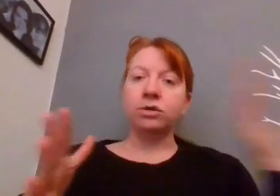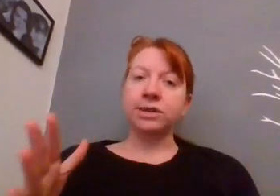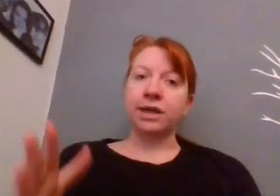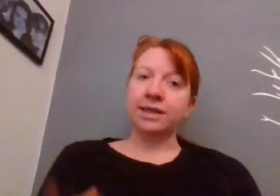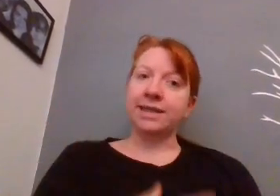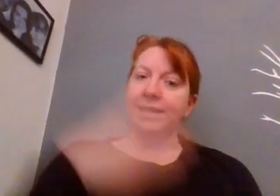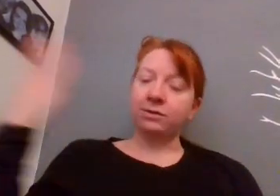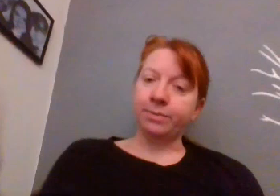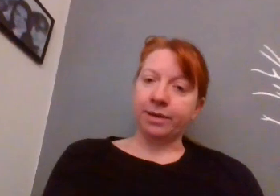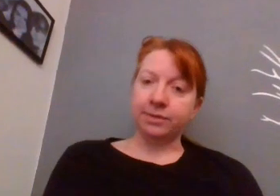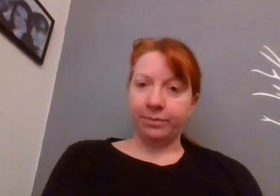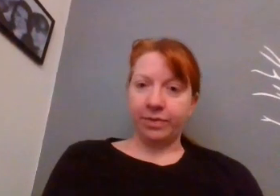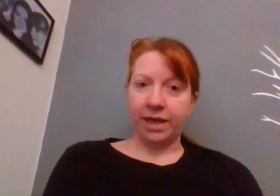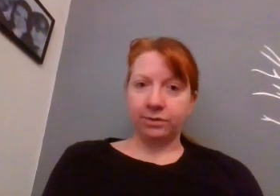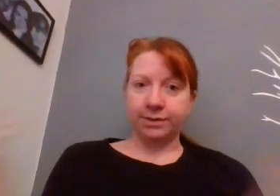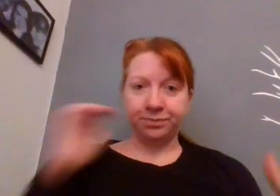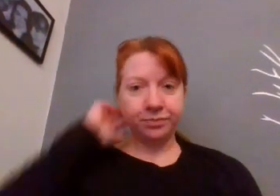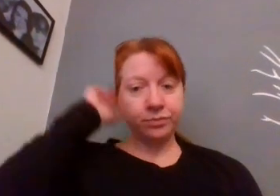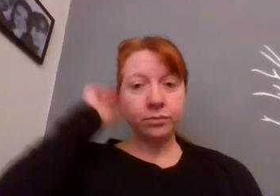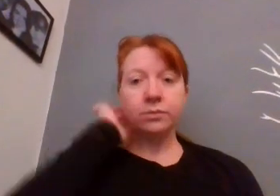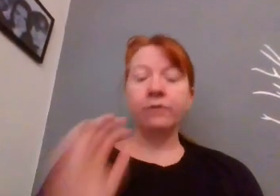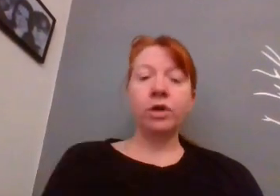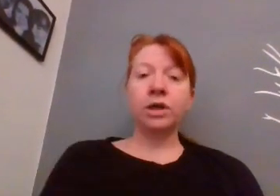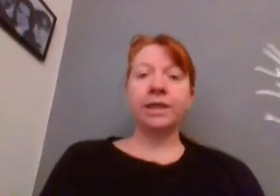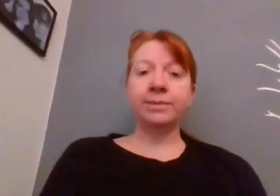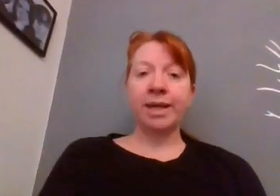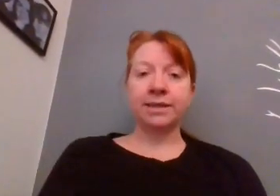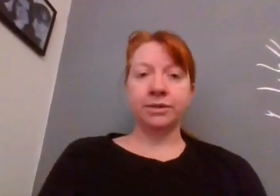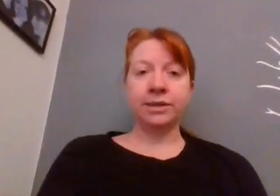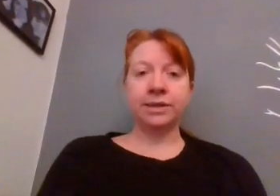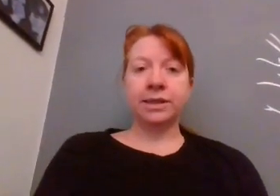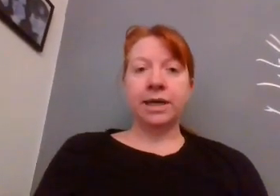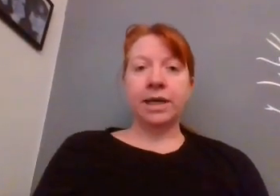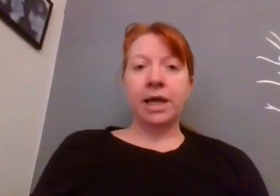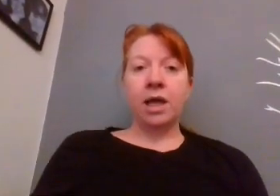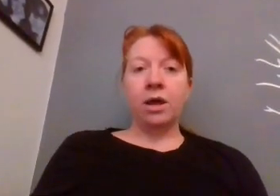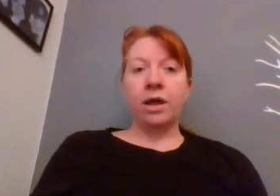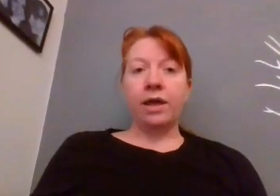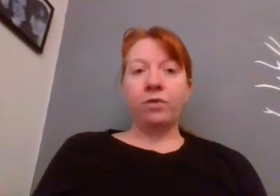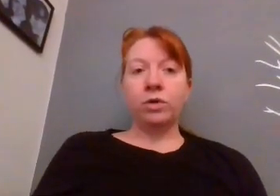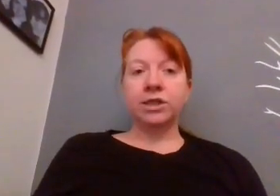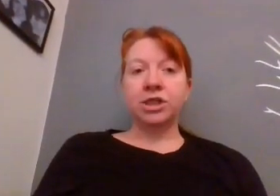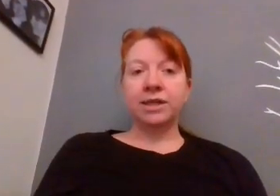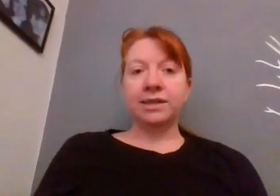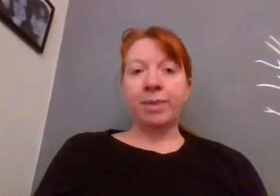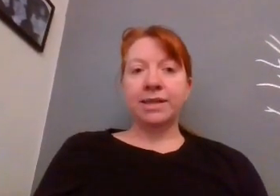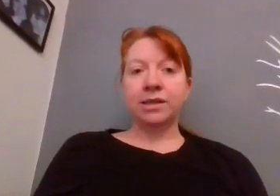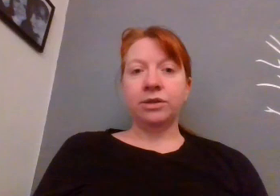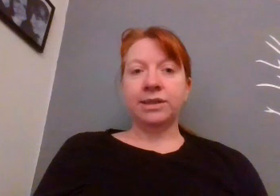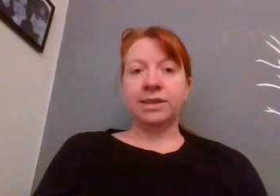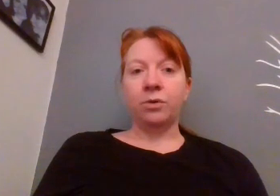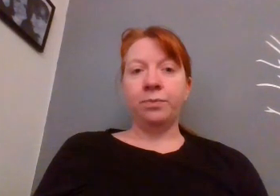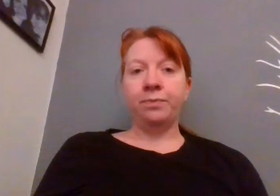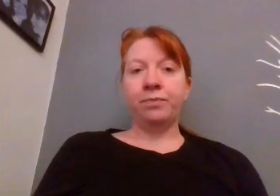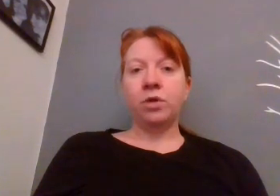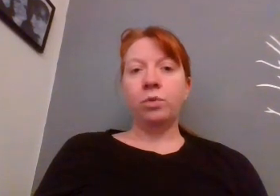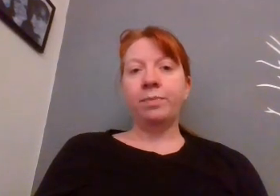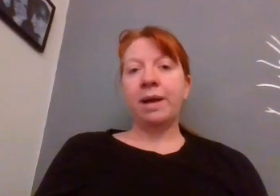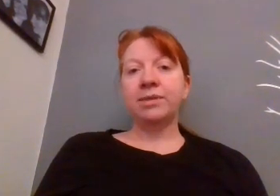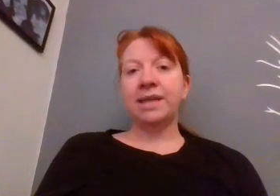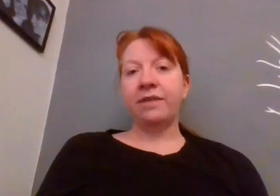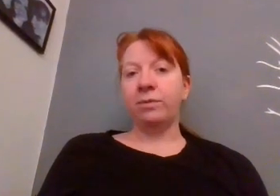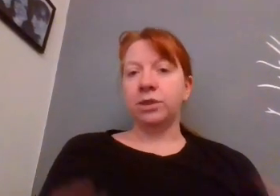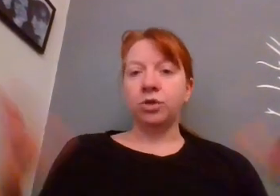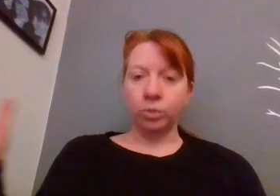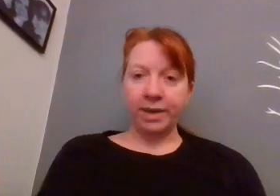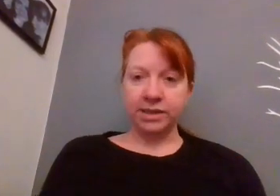considered alongside the details about something else. If you look at these pencils, if you looked at just this pencil on its own, you wouldn't